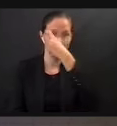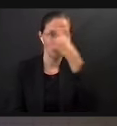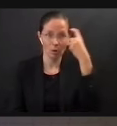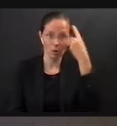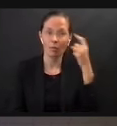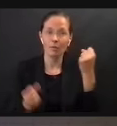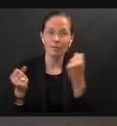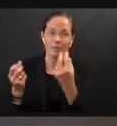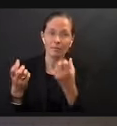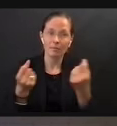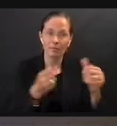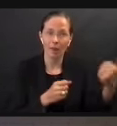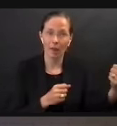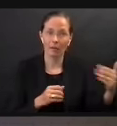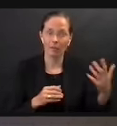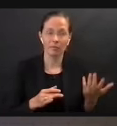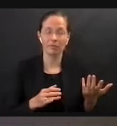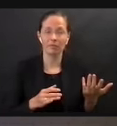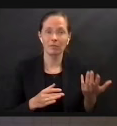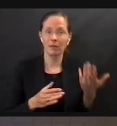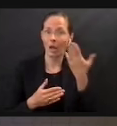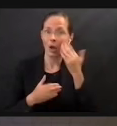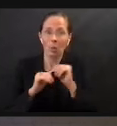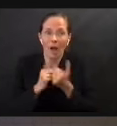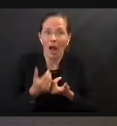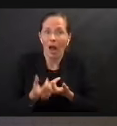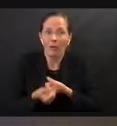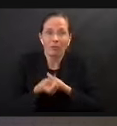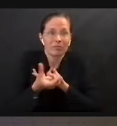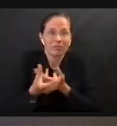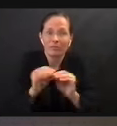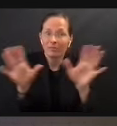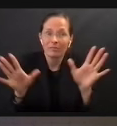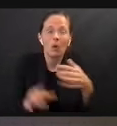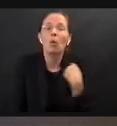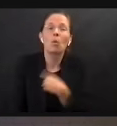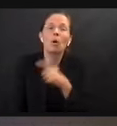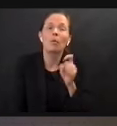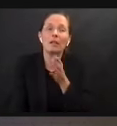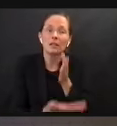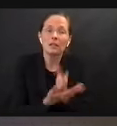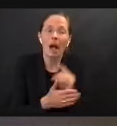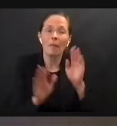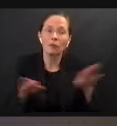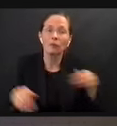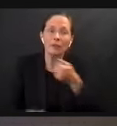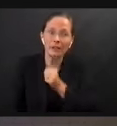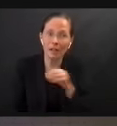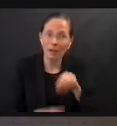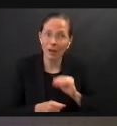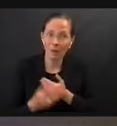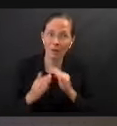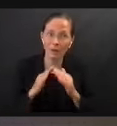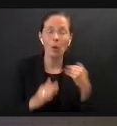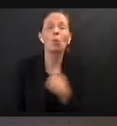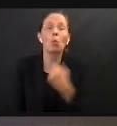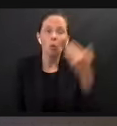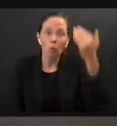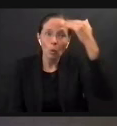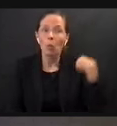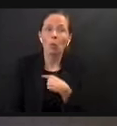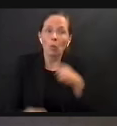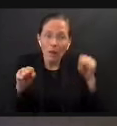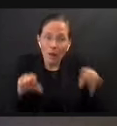so many others. I don't know how to get this across to you, but we must stop the child suffering in our city. We know we can do this and we must do